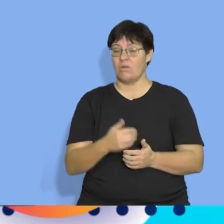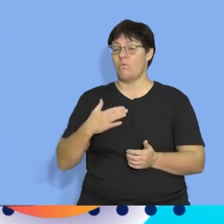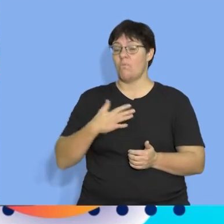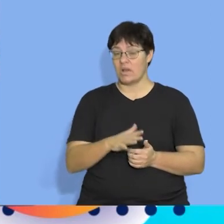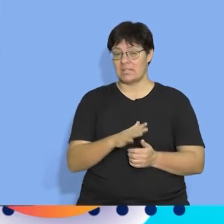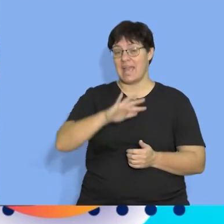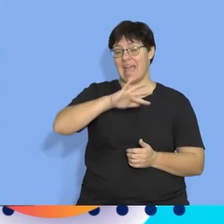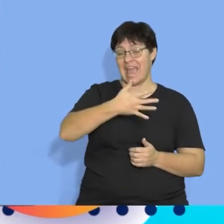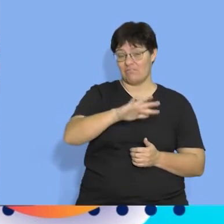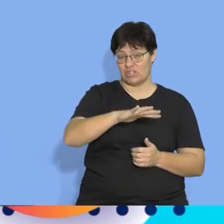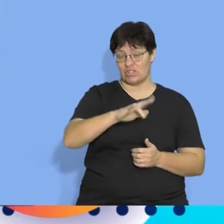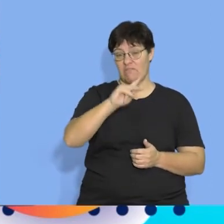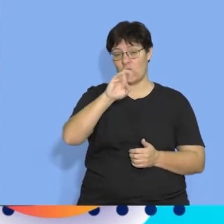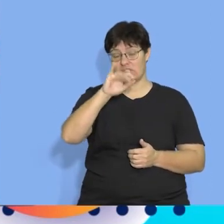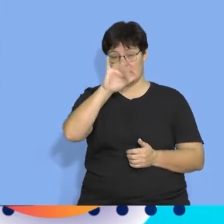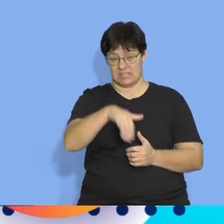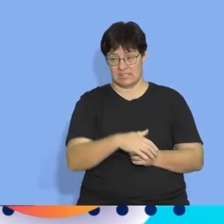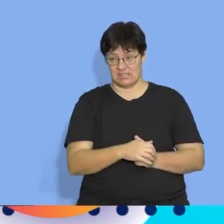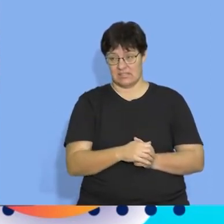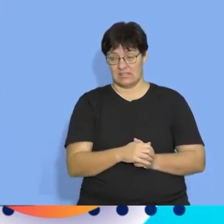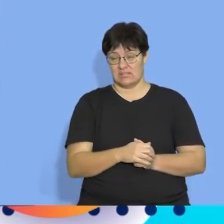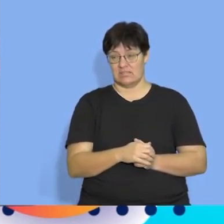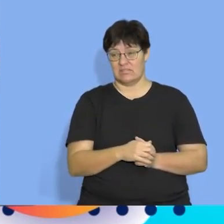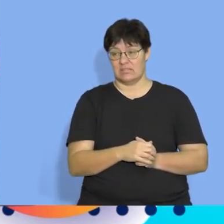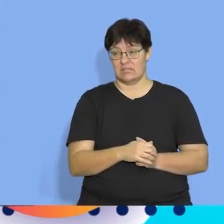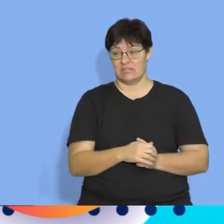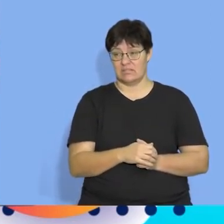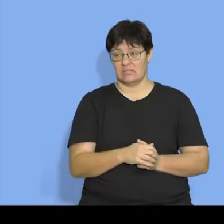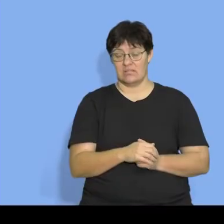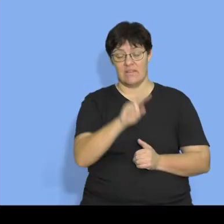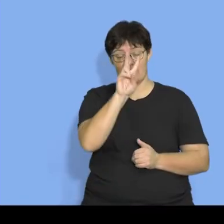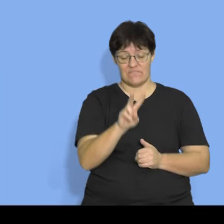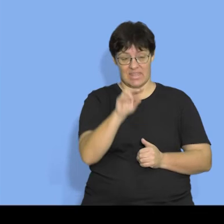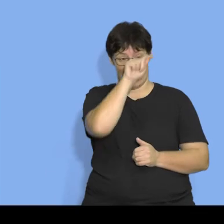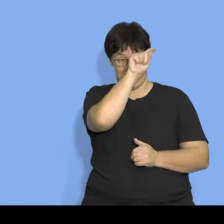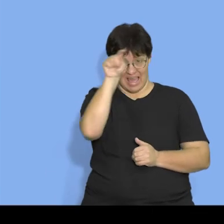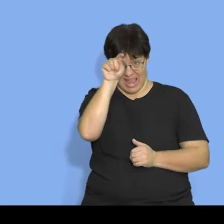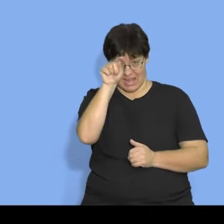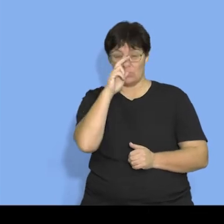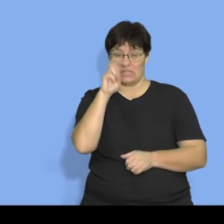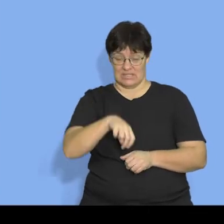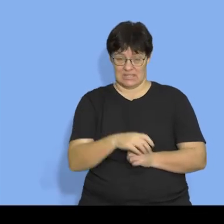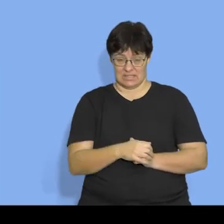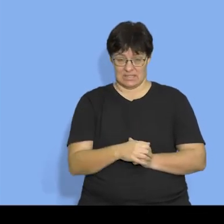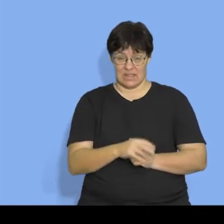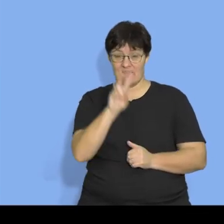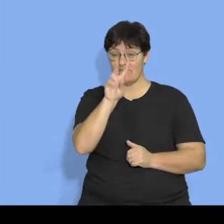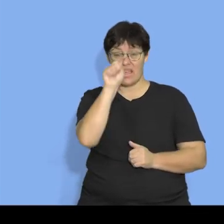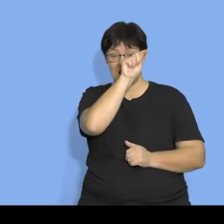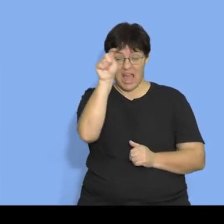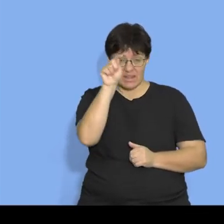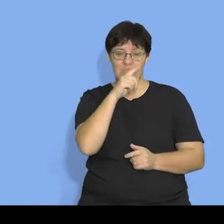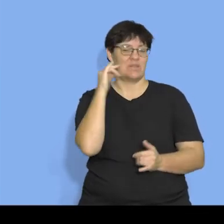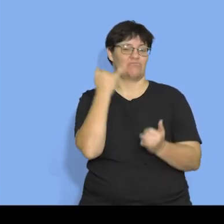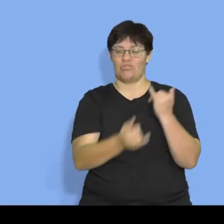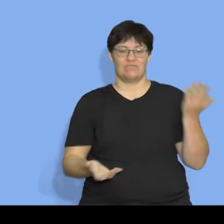They wanted average velocity. I have to use the v with the line over it. If I don't use